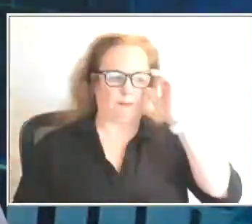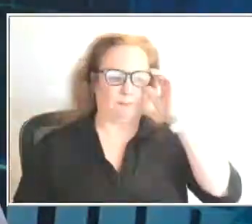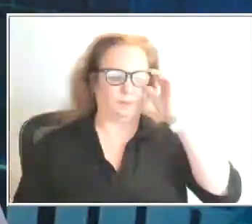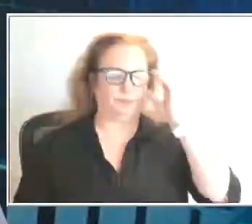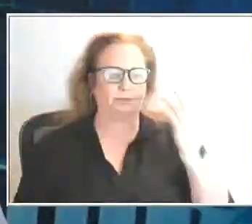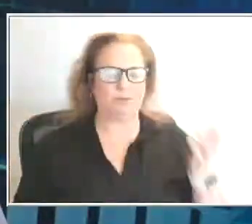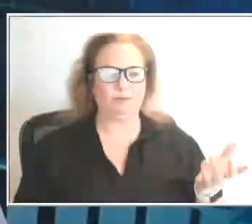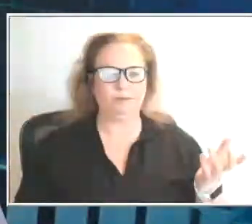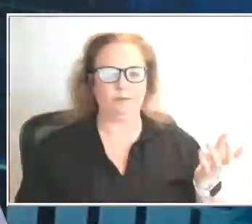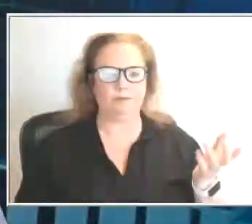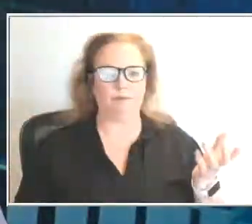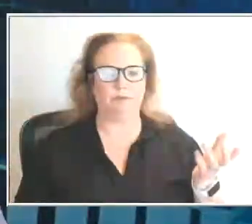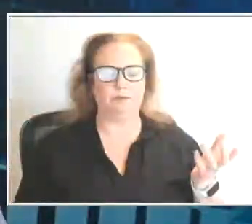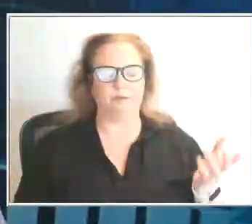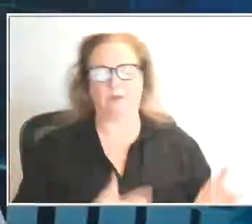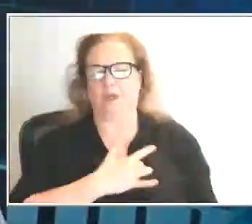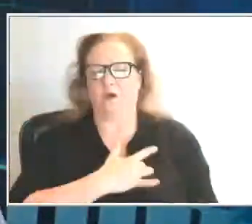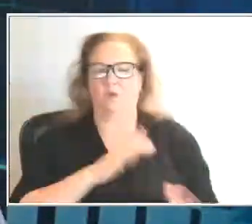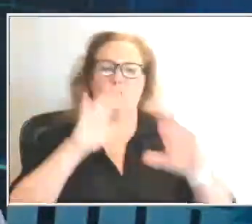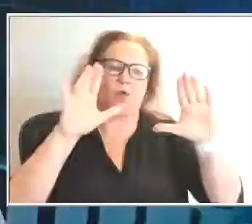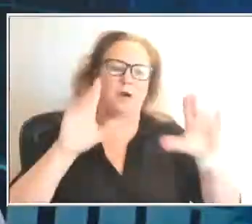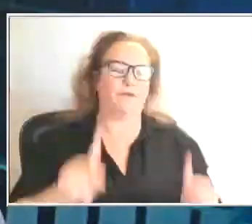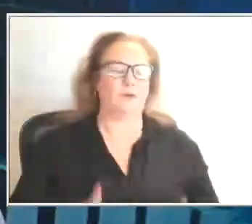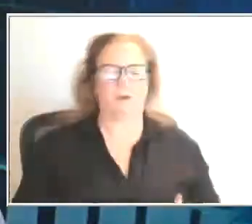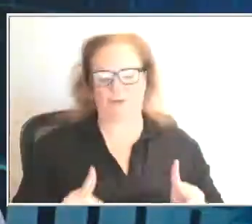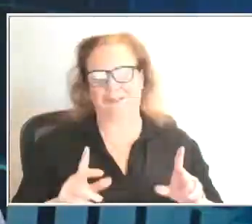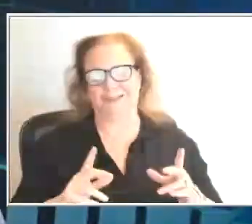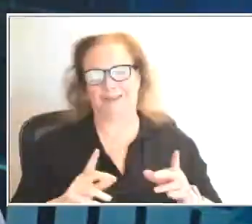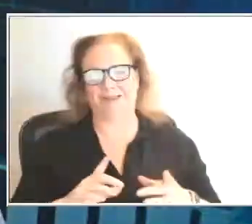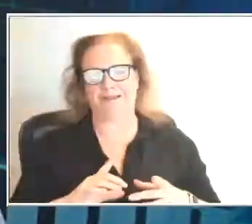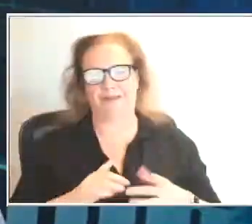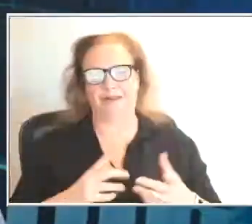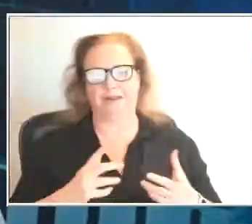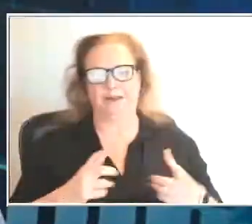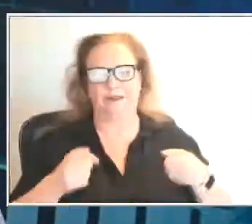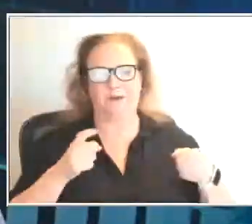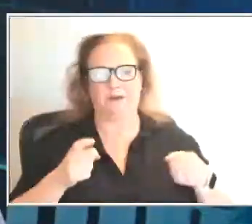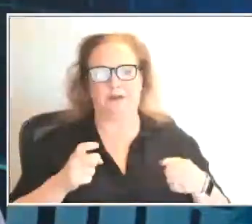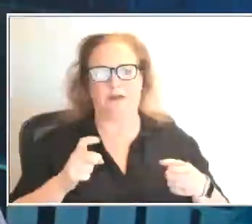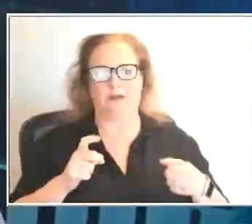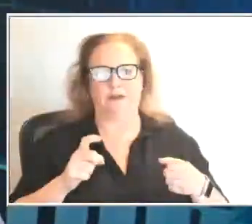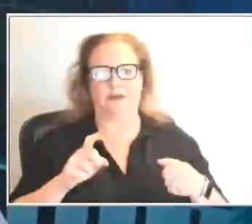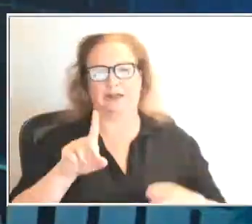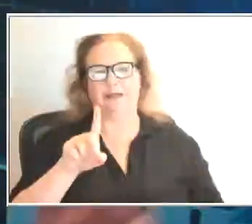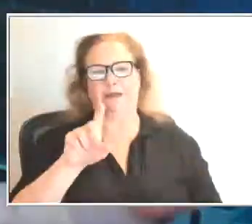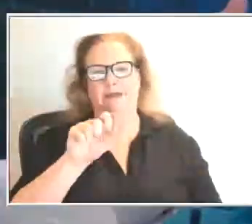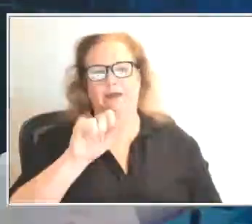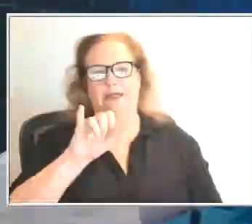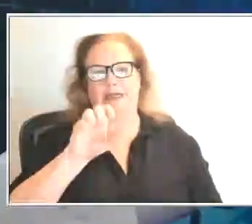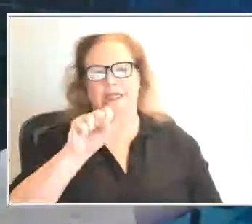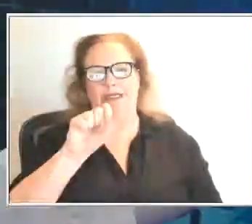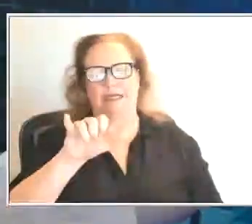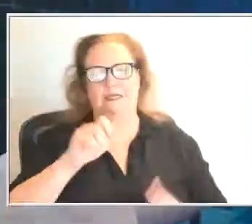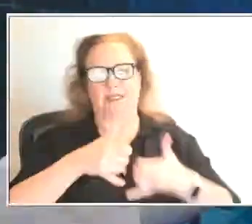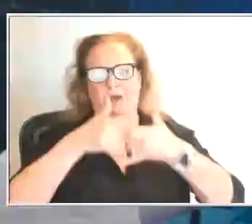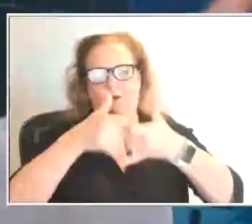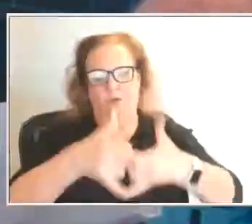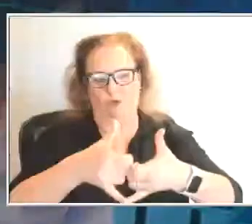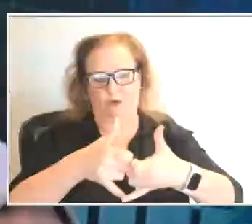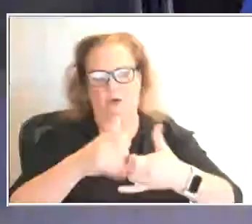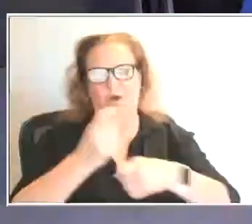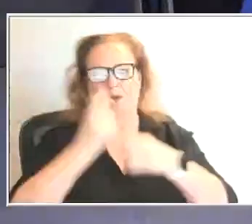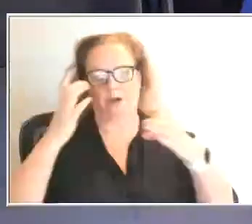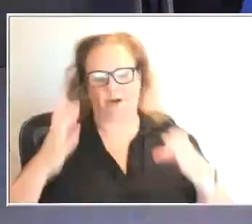just a wonderful person to deal with, and a Daisy Award winner. Which is a big last deal here in year, our which- health system